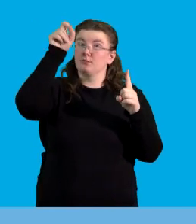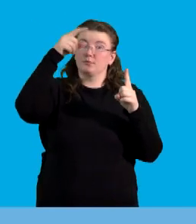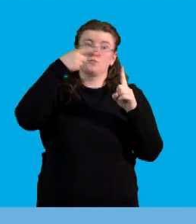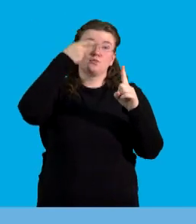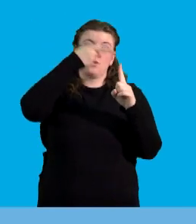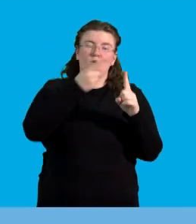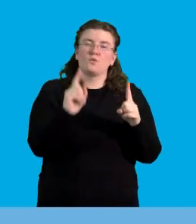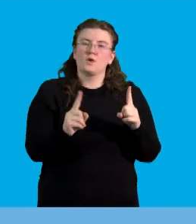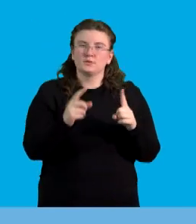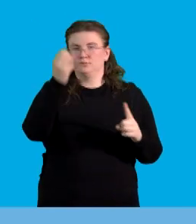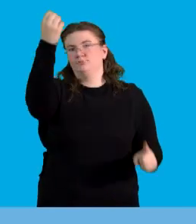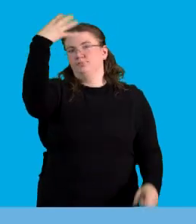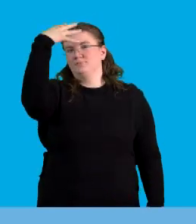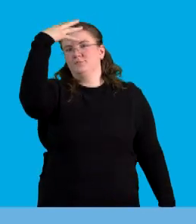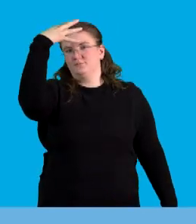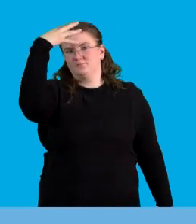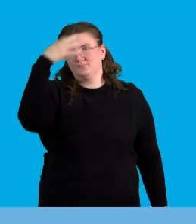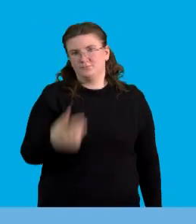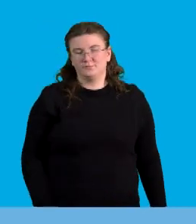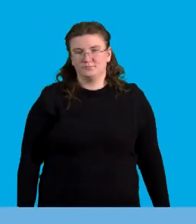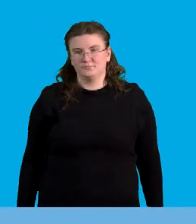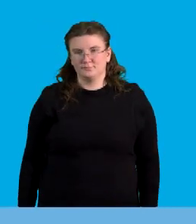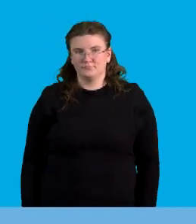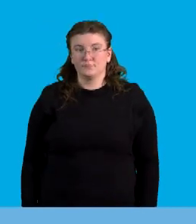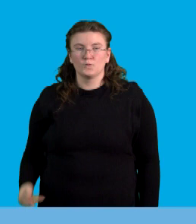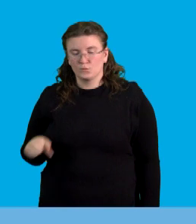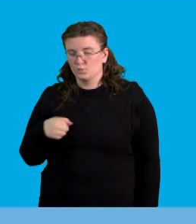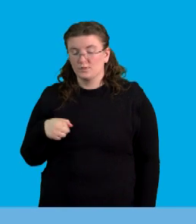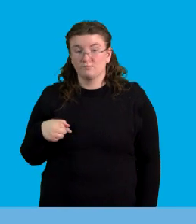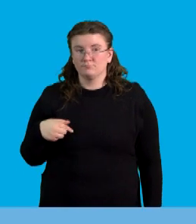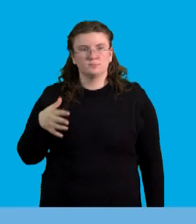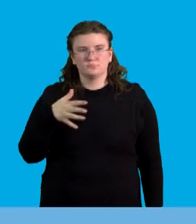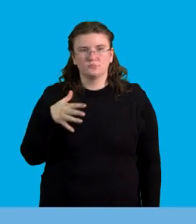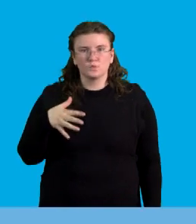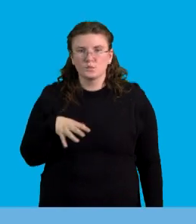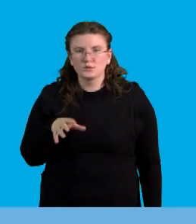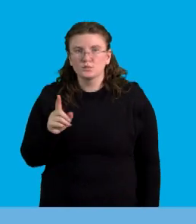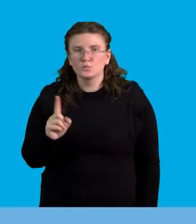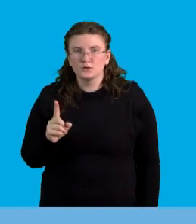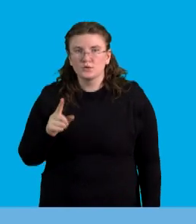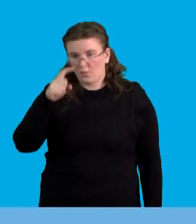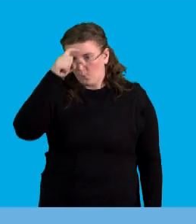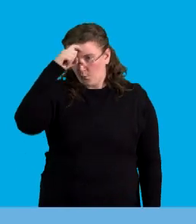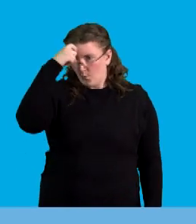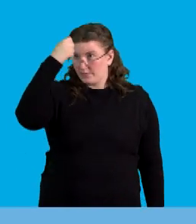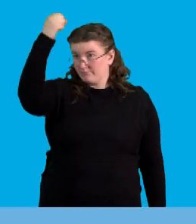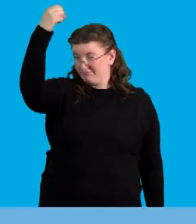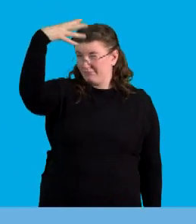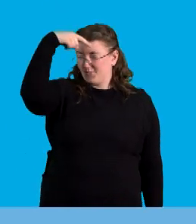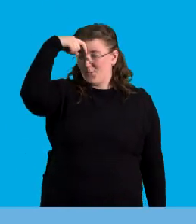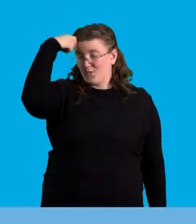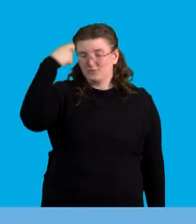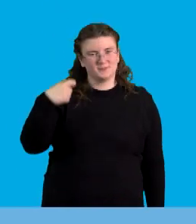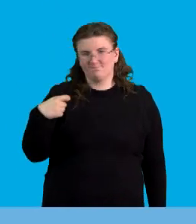bulb is to produce light. Now what we don't want a light bulb to do is to produce heat.